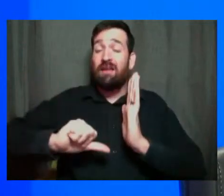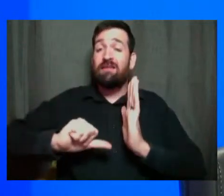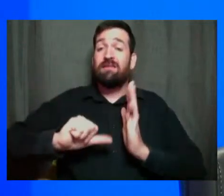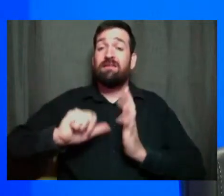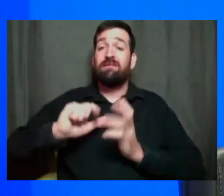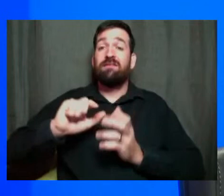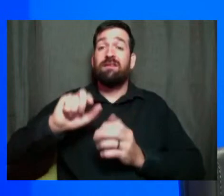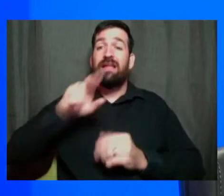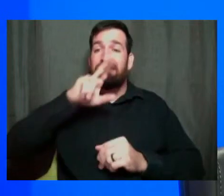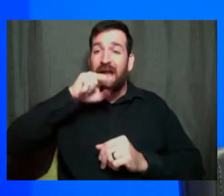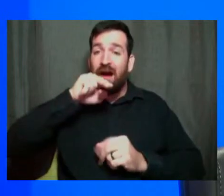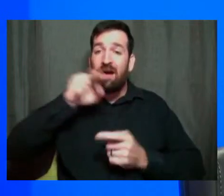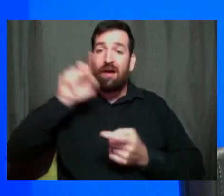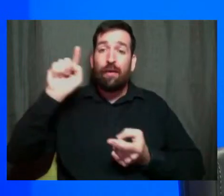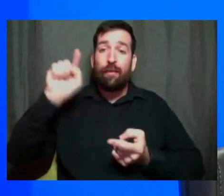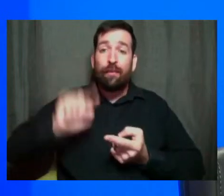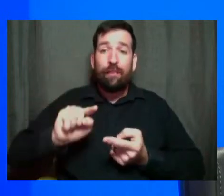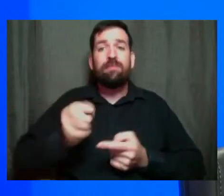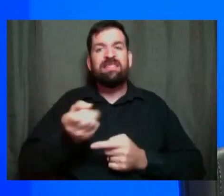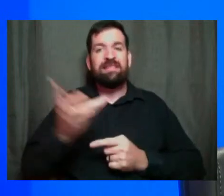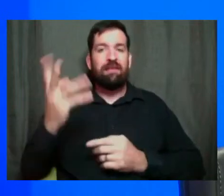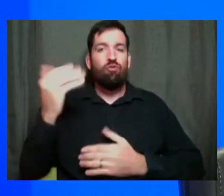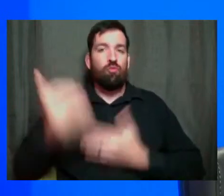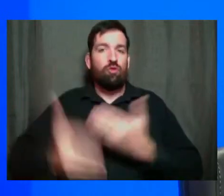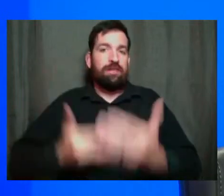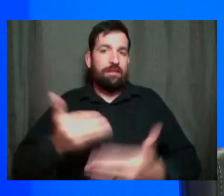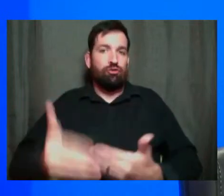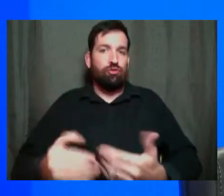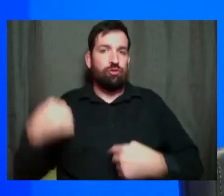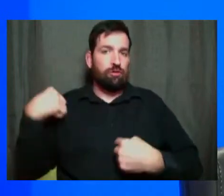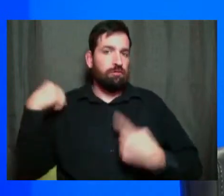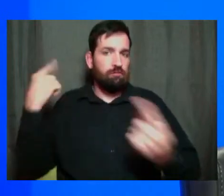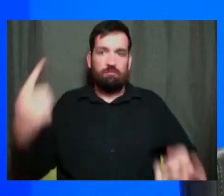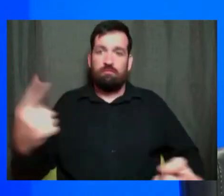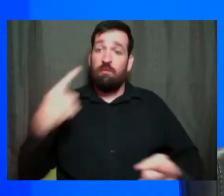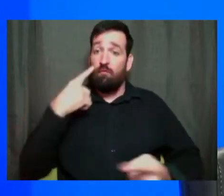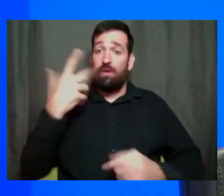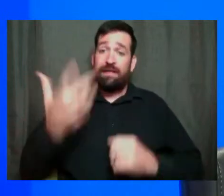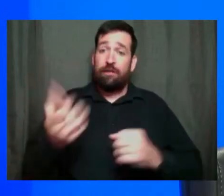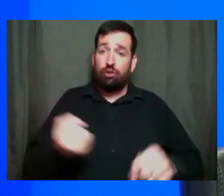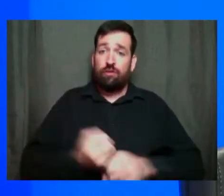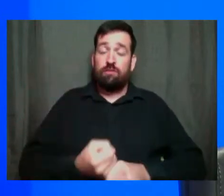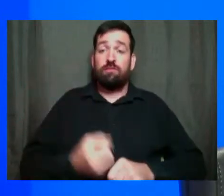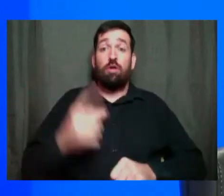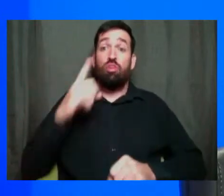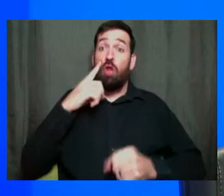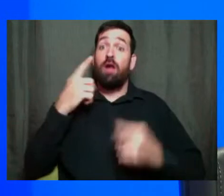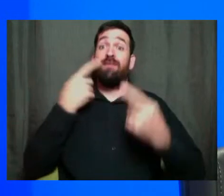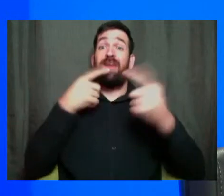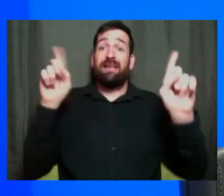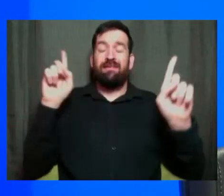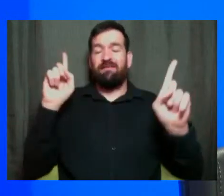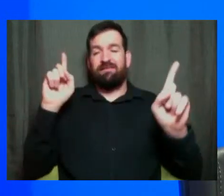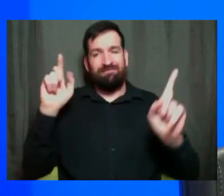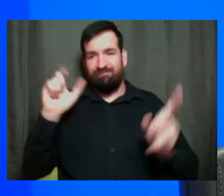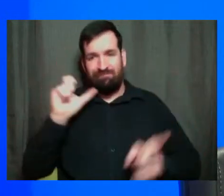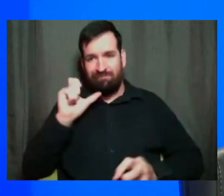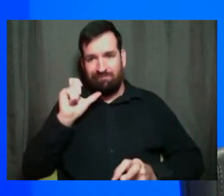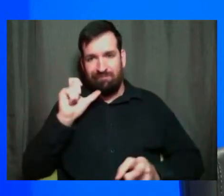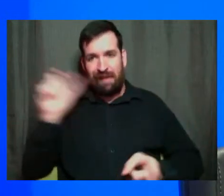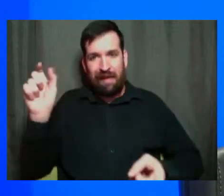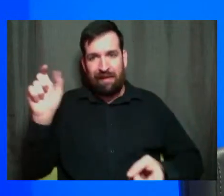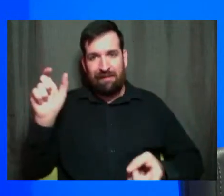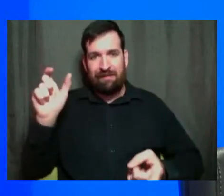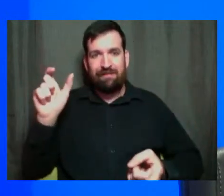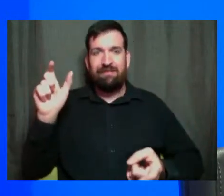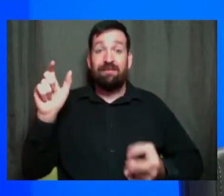So there's several surgical procedures that we've done for decades now. We originally thought they were fairly effective. They're not nearly as effective as we thought, but the newest